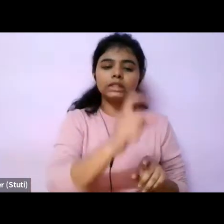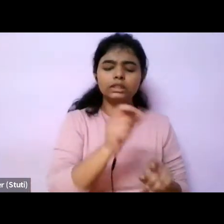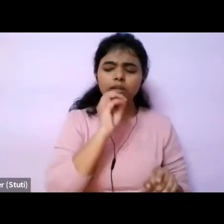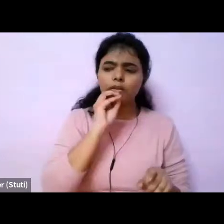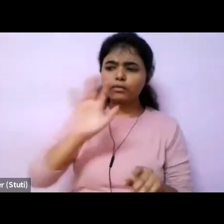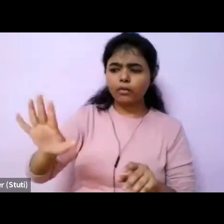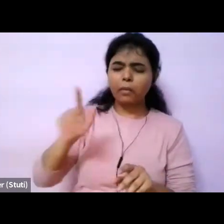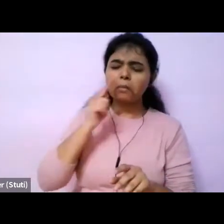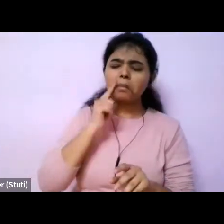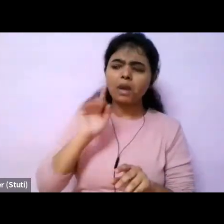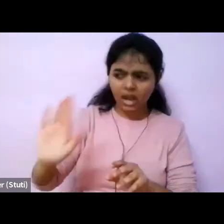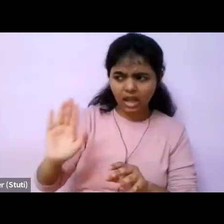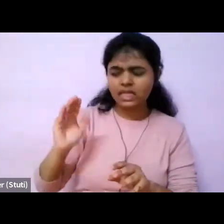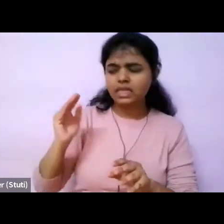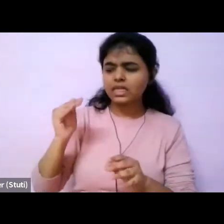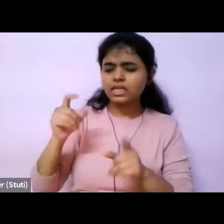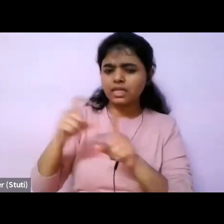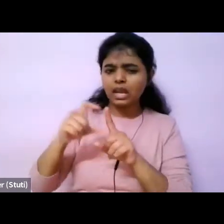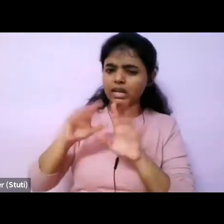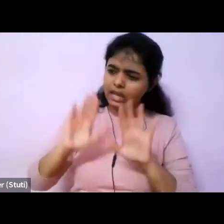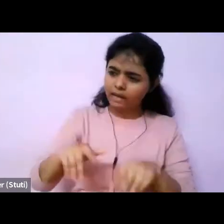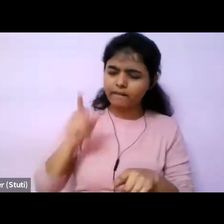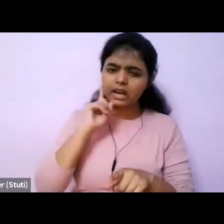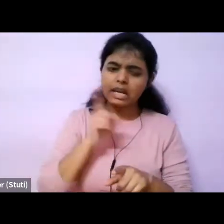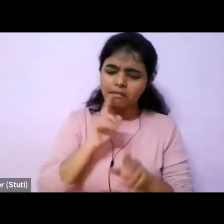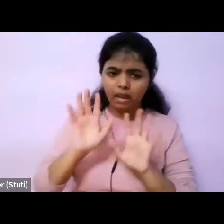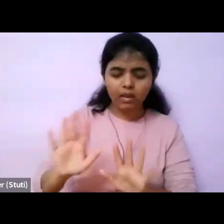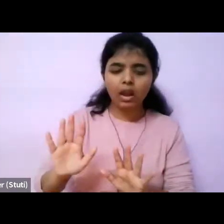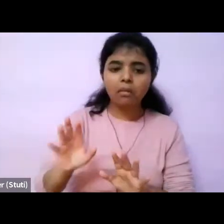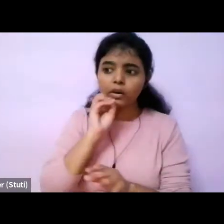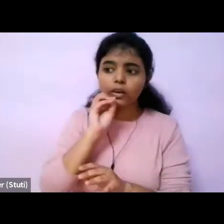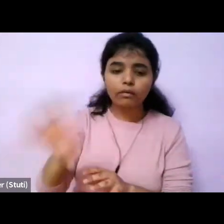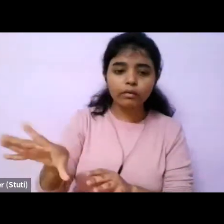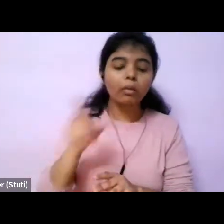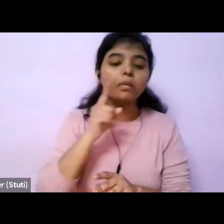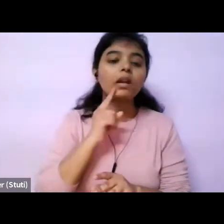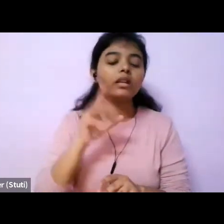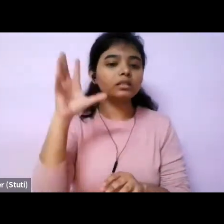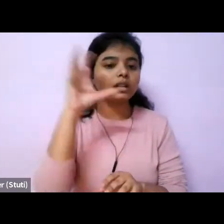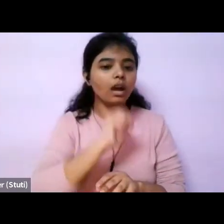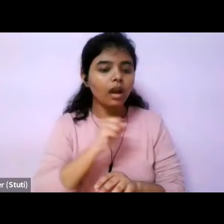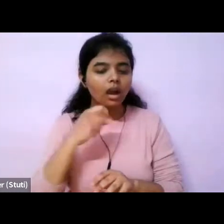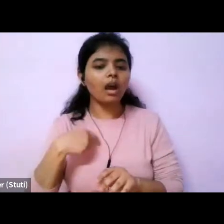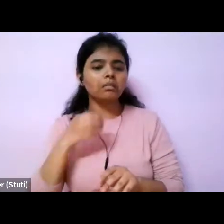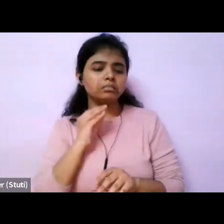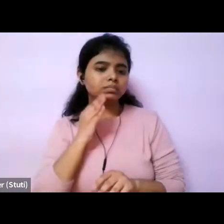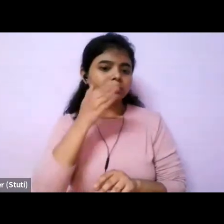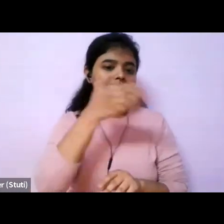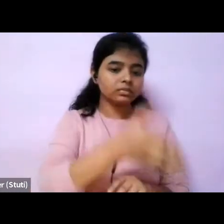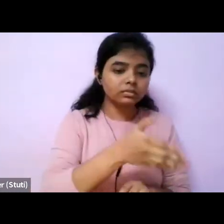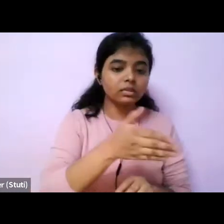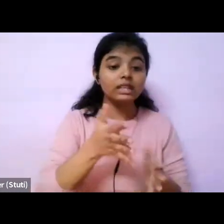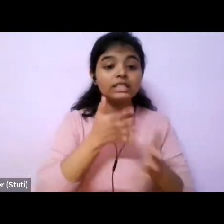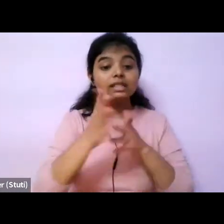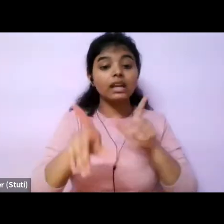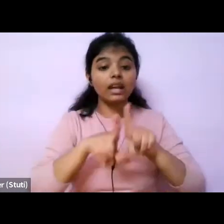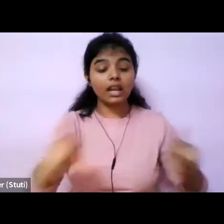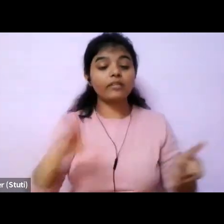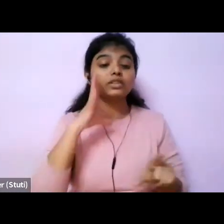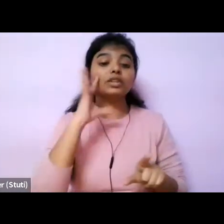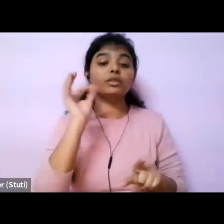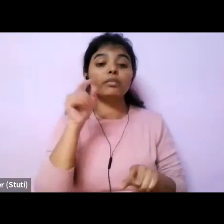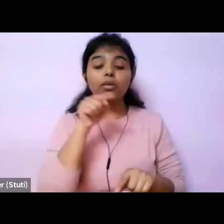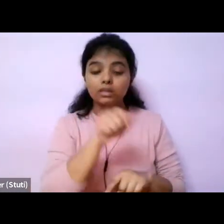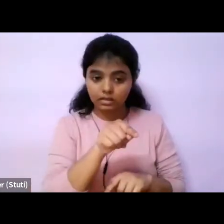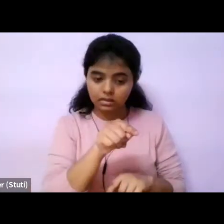his narrative, he's not just talking about the importance of Indian Sign Language, but he's also, the